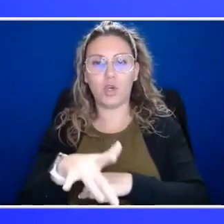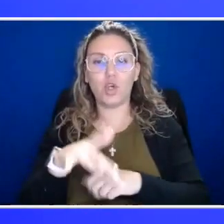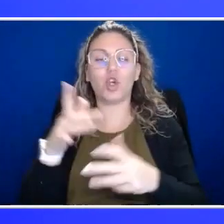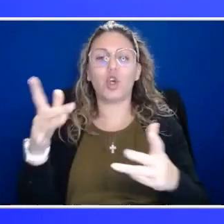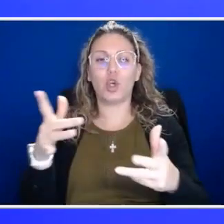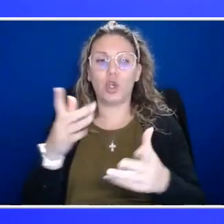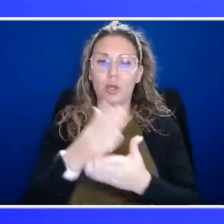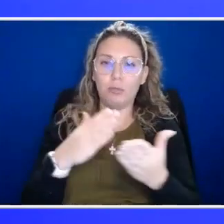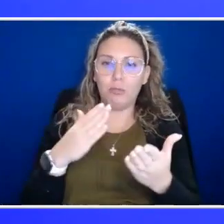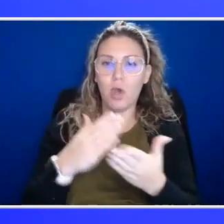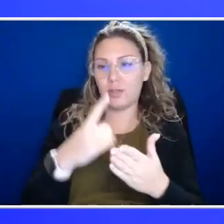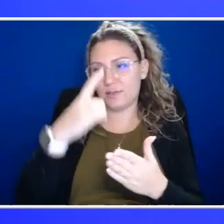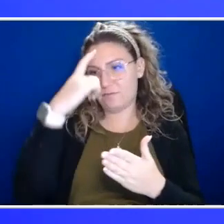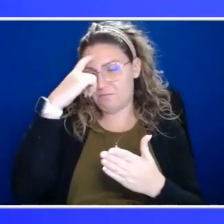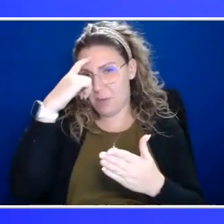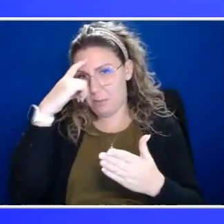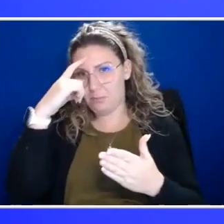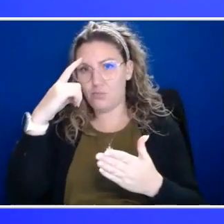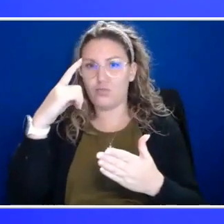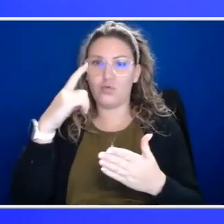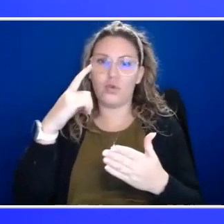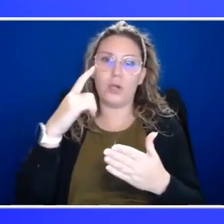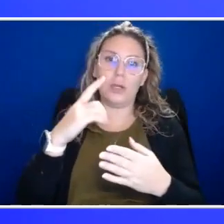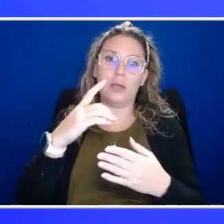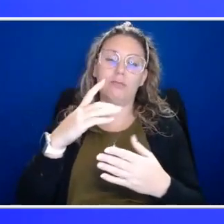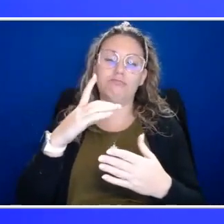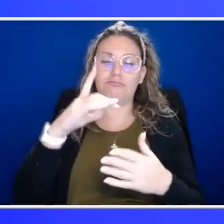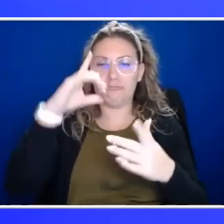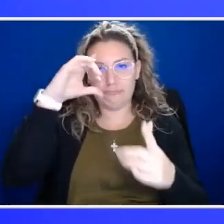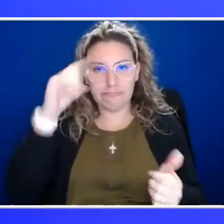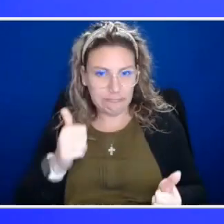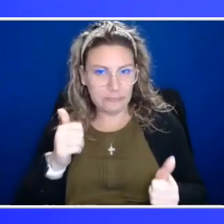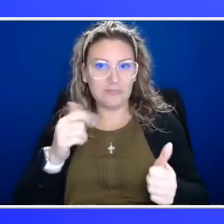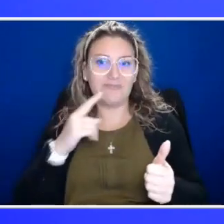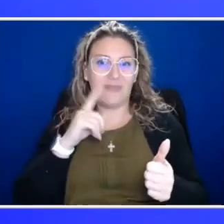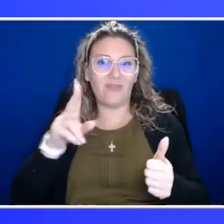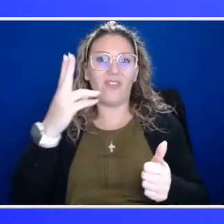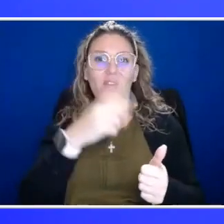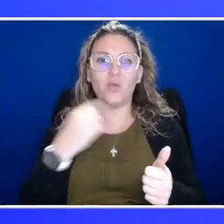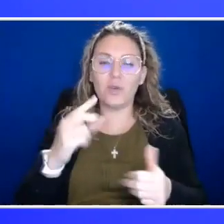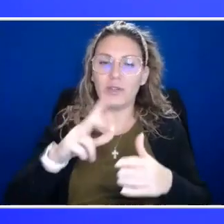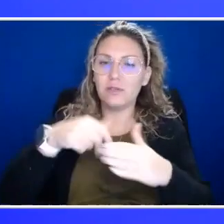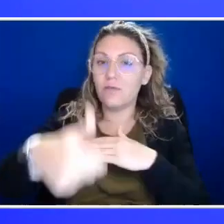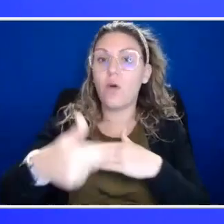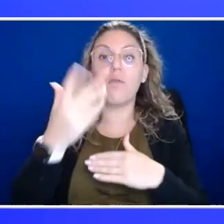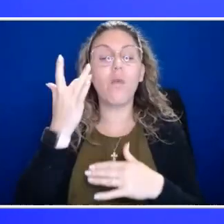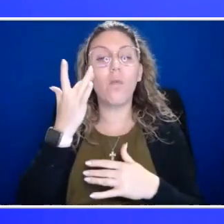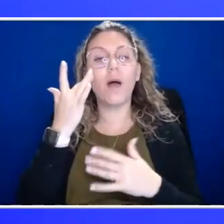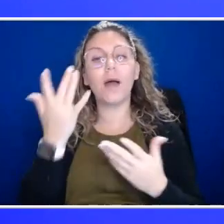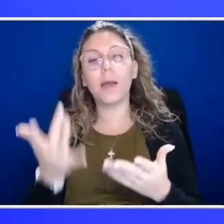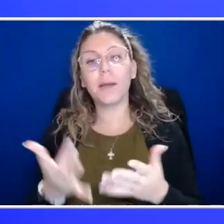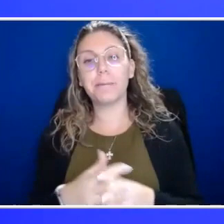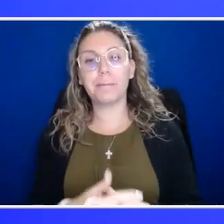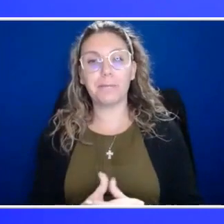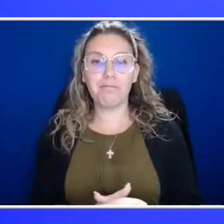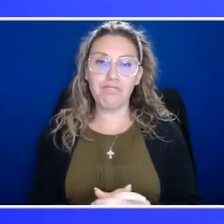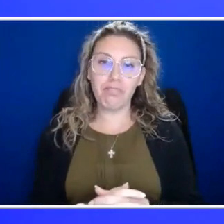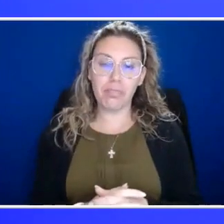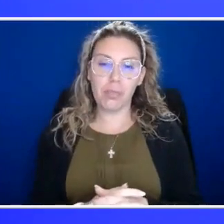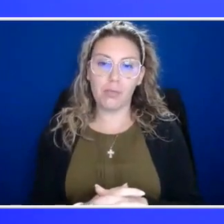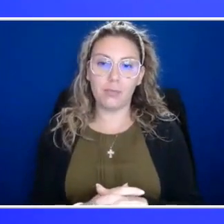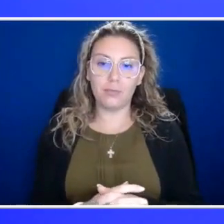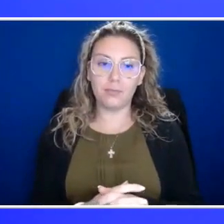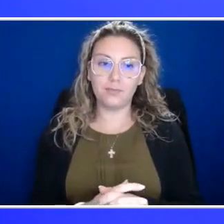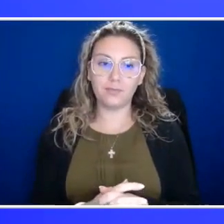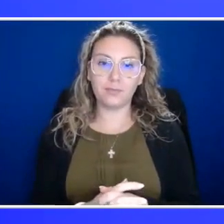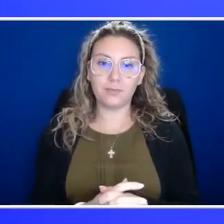impairment do have higher risk of falling, and that's partially because of, well, it's mostly because of this